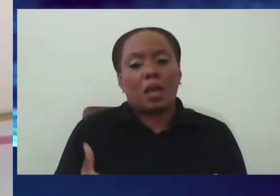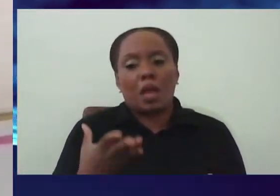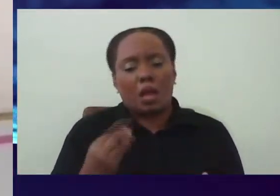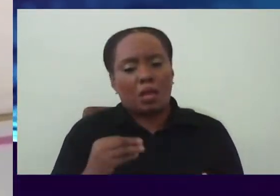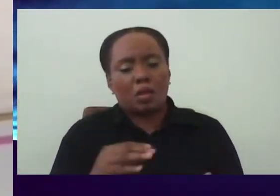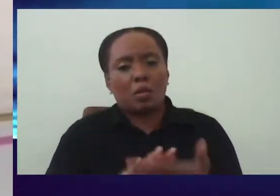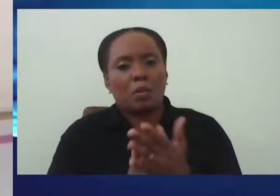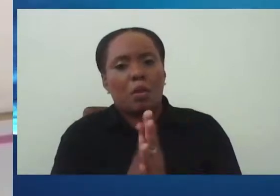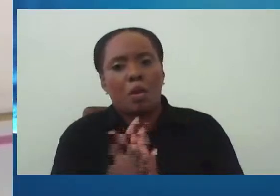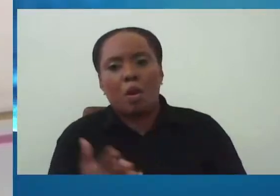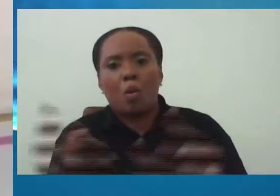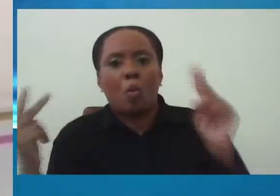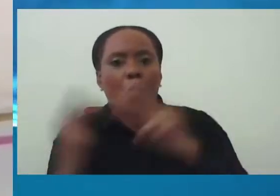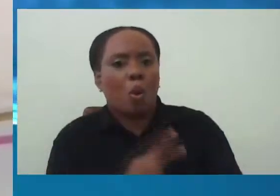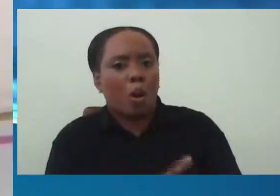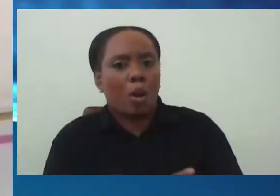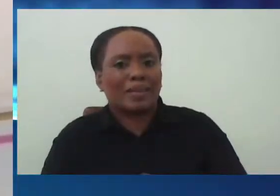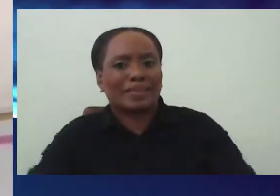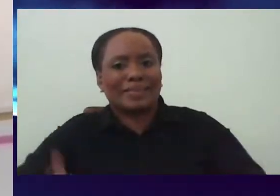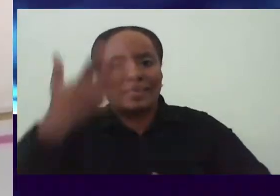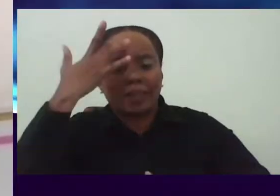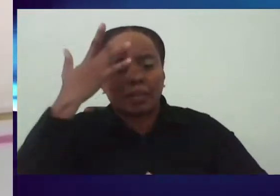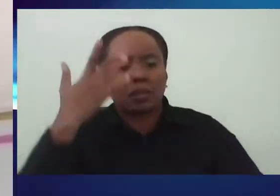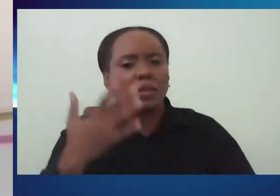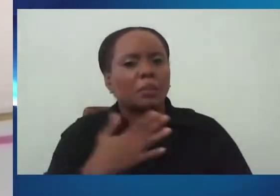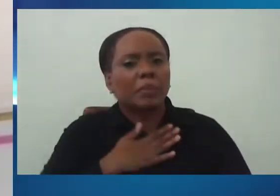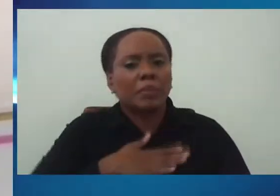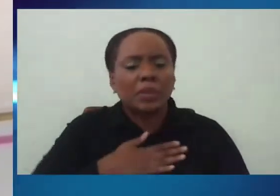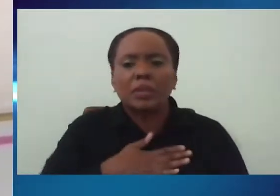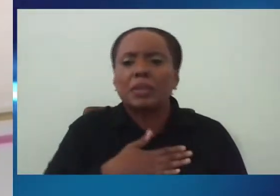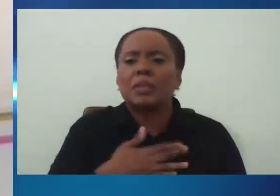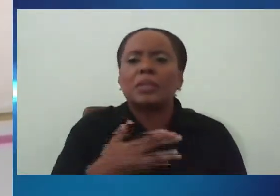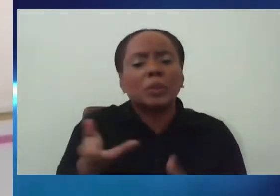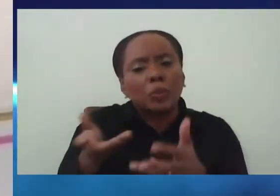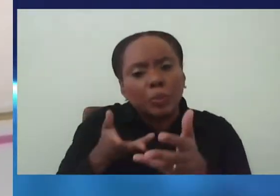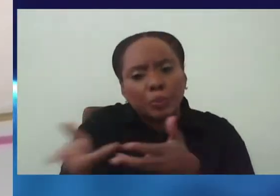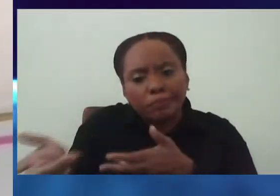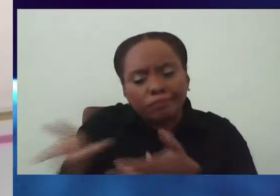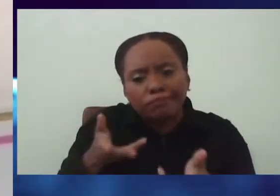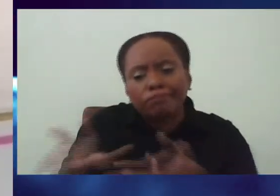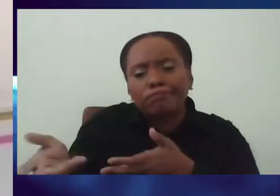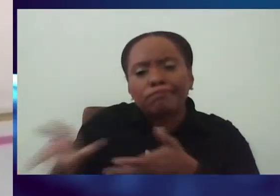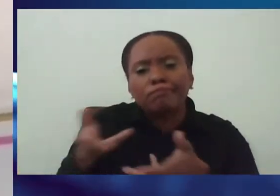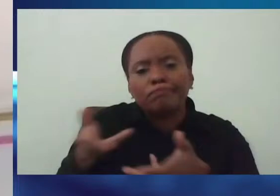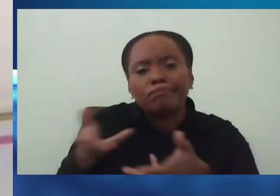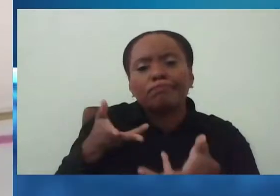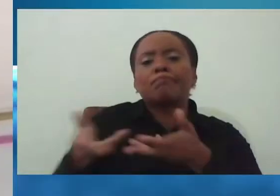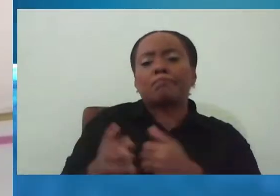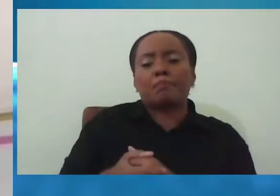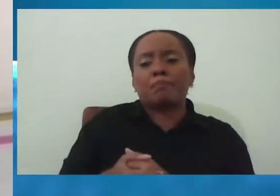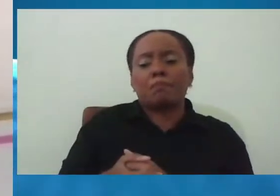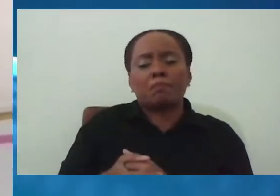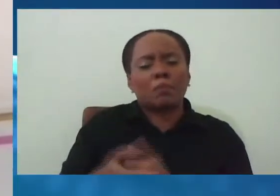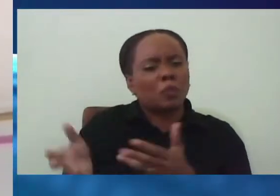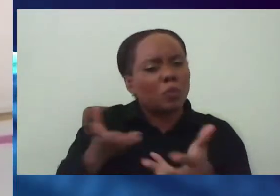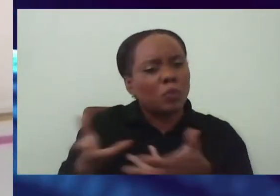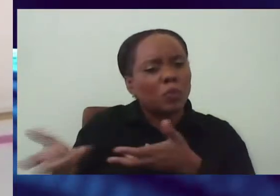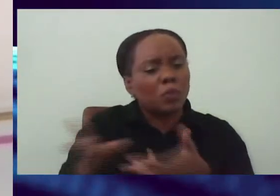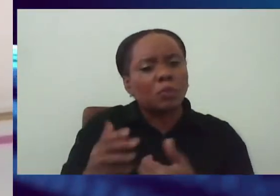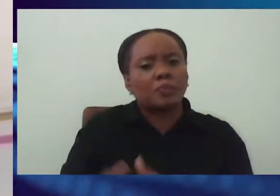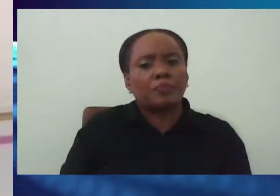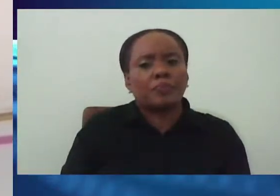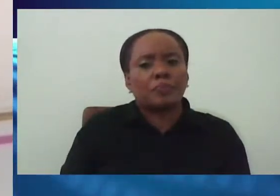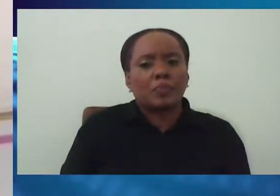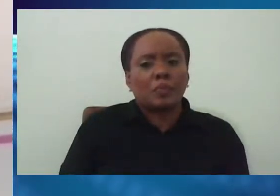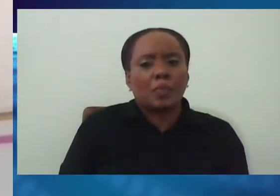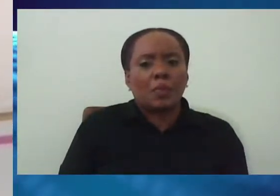say have that conversation. It's not too late to have that conversation. and to know that the vaccines, how they're given in Barbados, they're